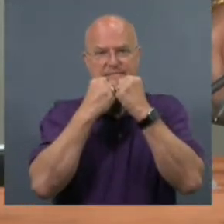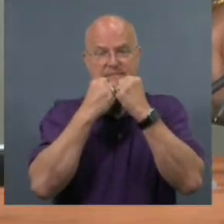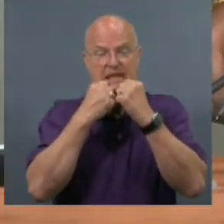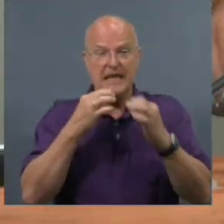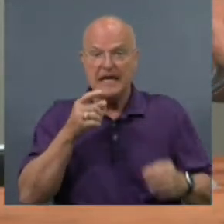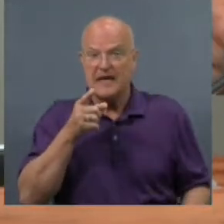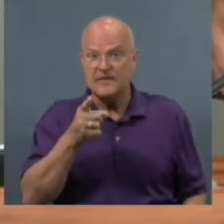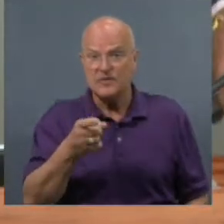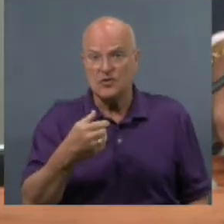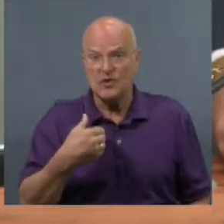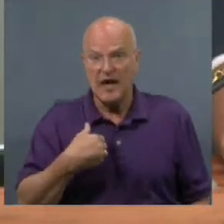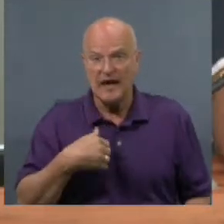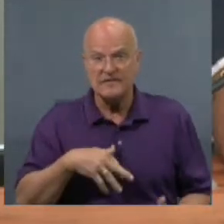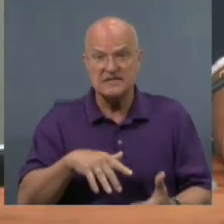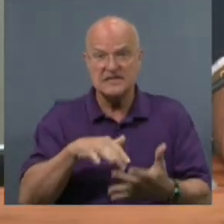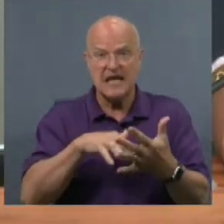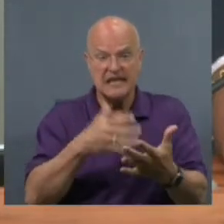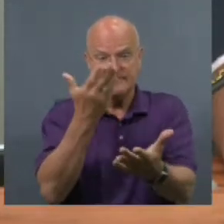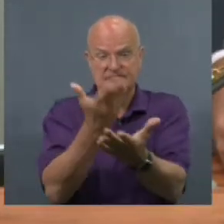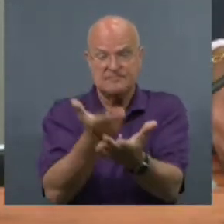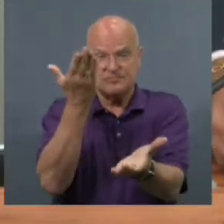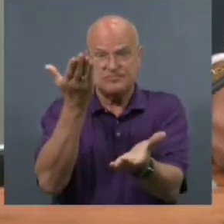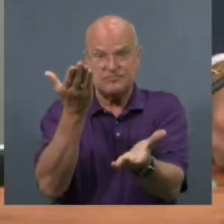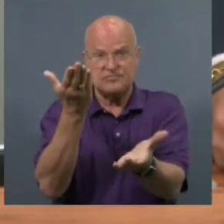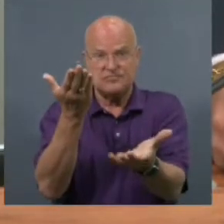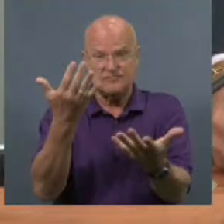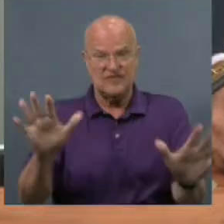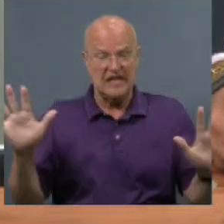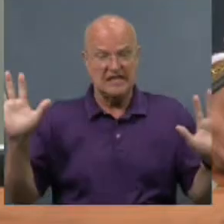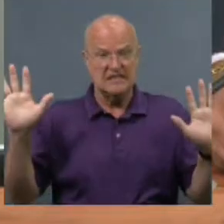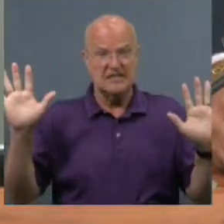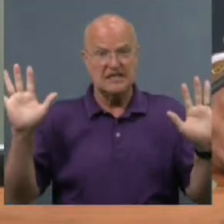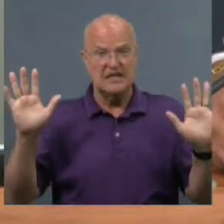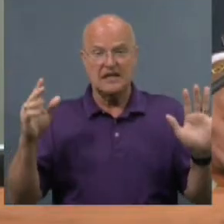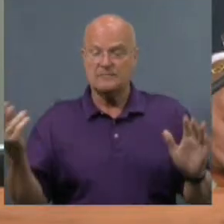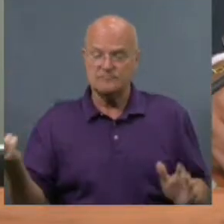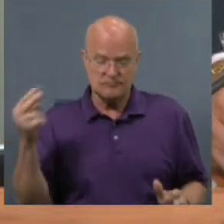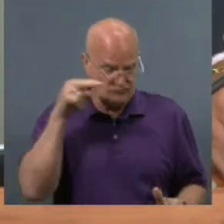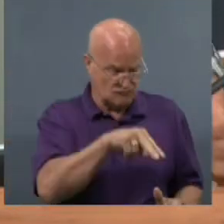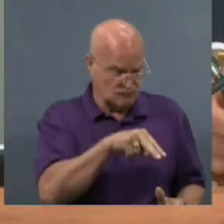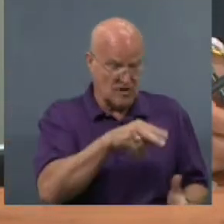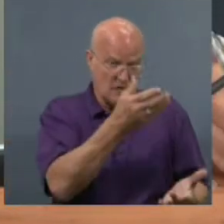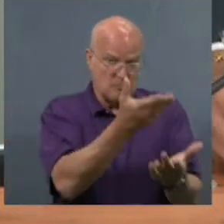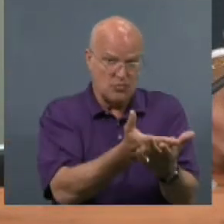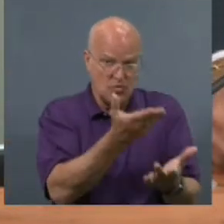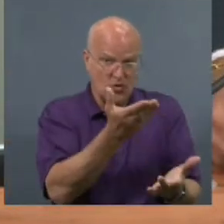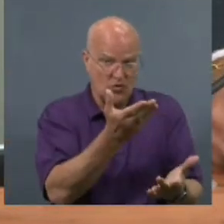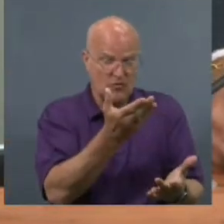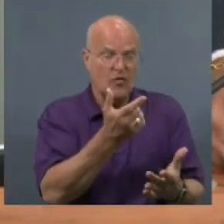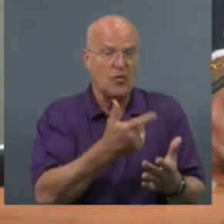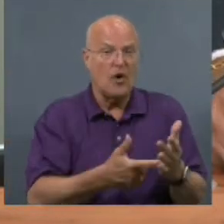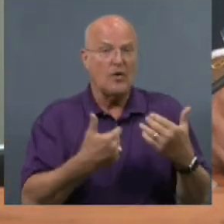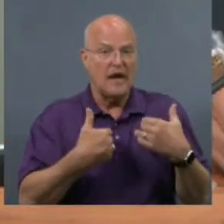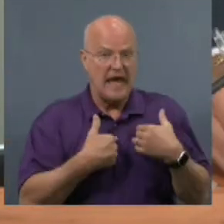if you got studies out there that have been done that they can go back and prove, which we have it on the record,